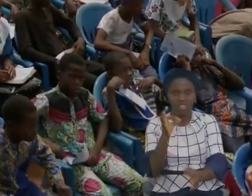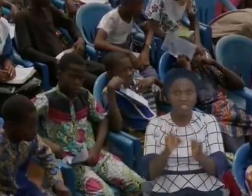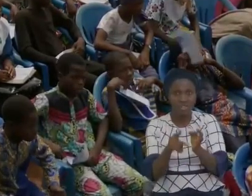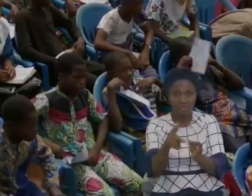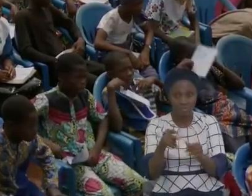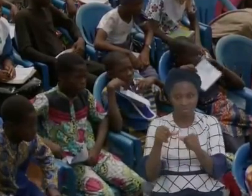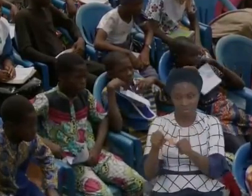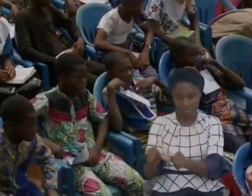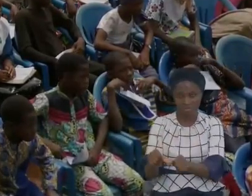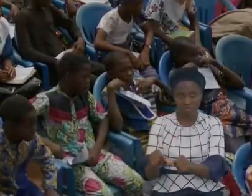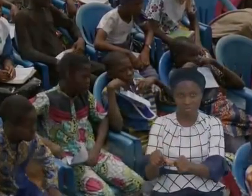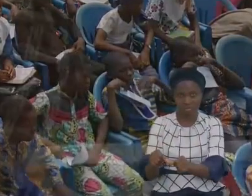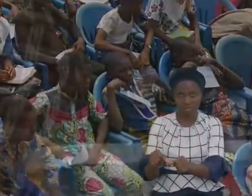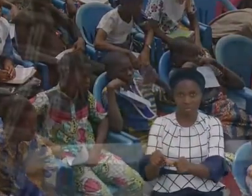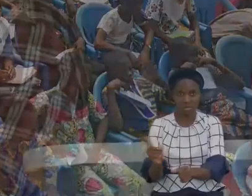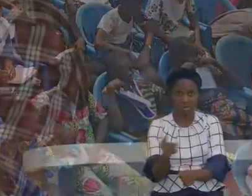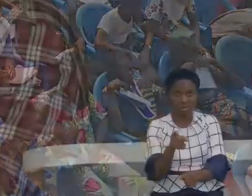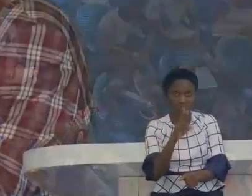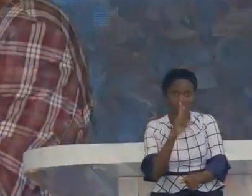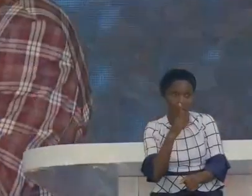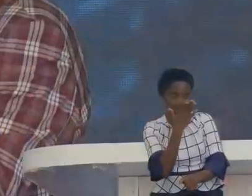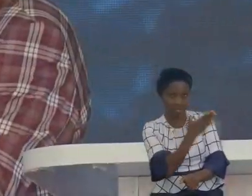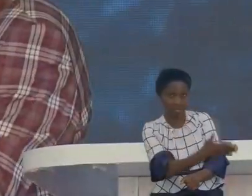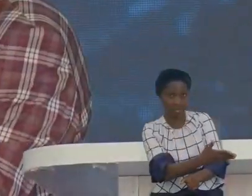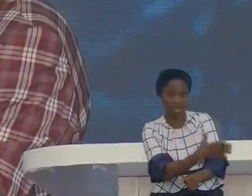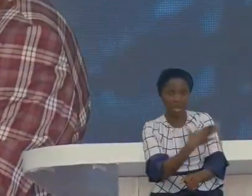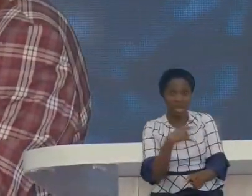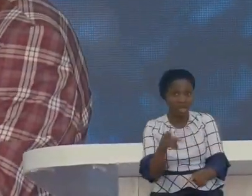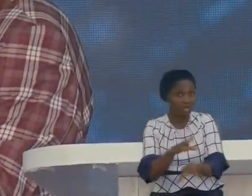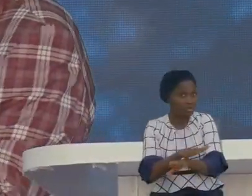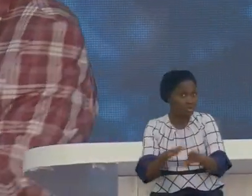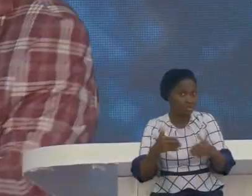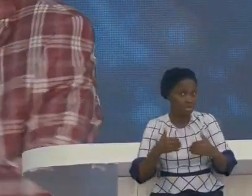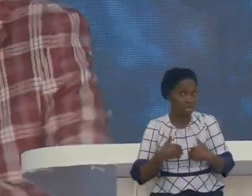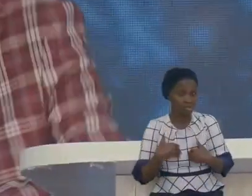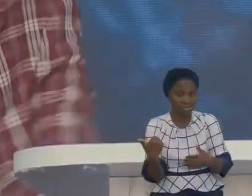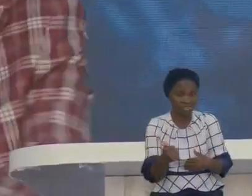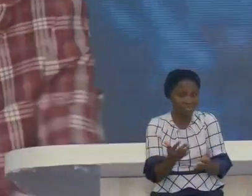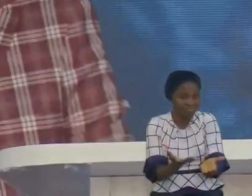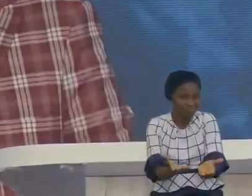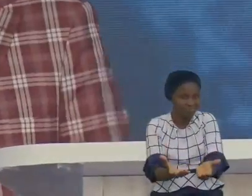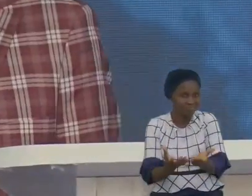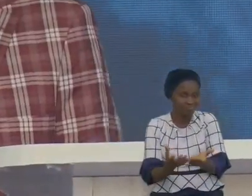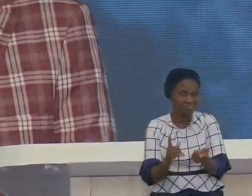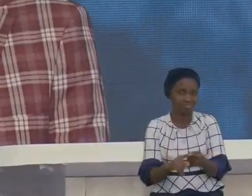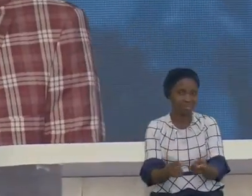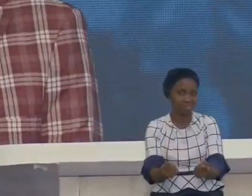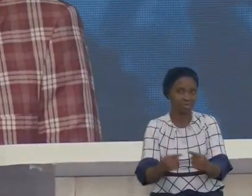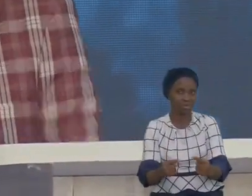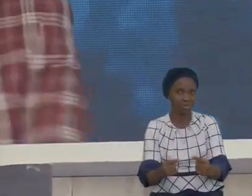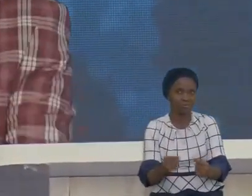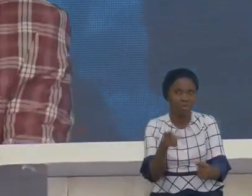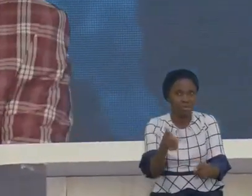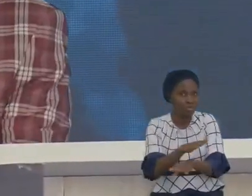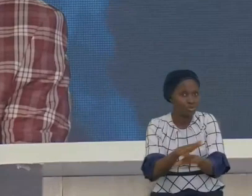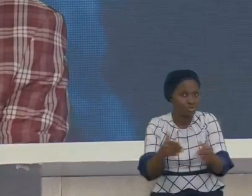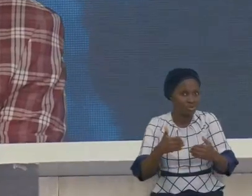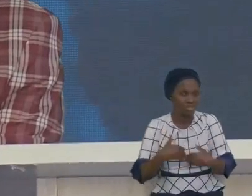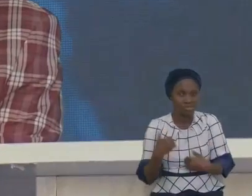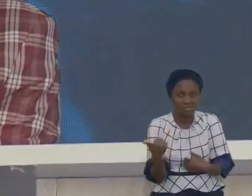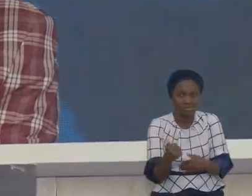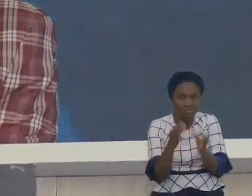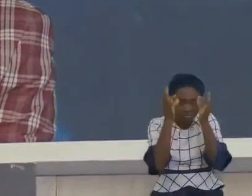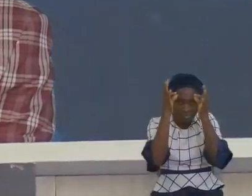a desire, a decision, a response, you don't understand the